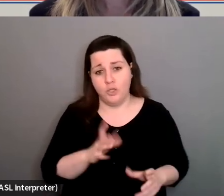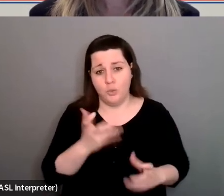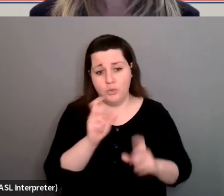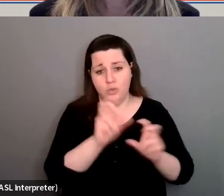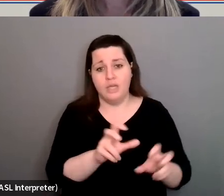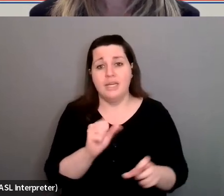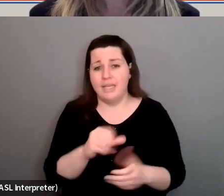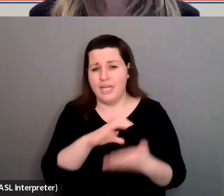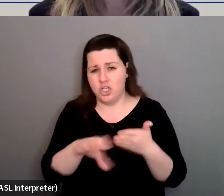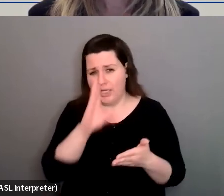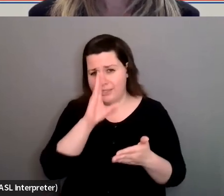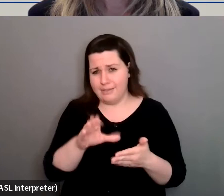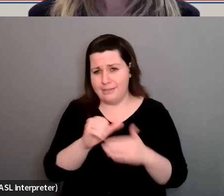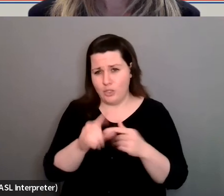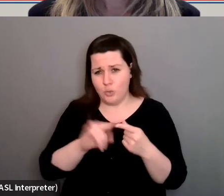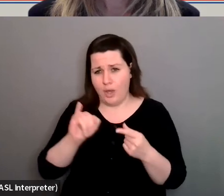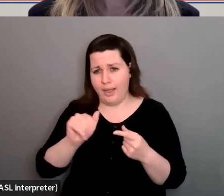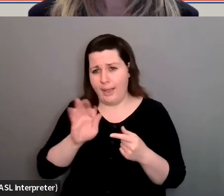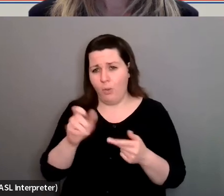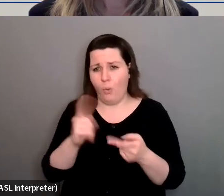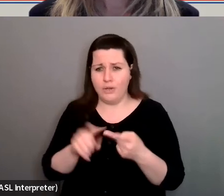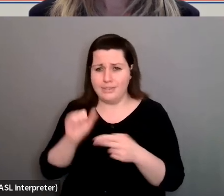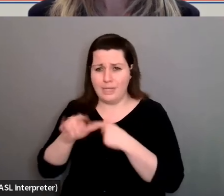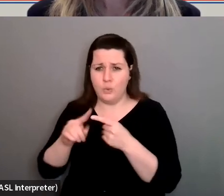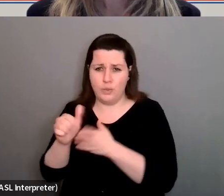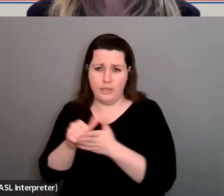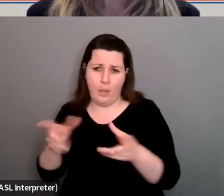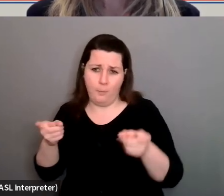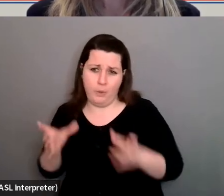IAble, or do they have to send it to the account manager?